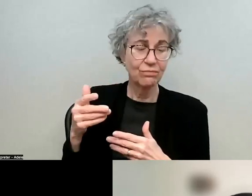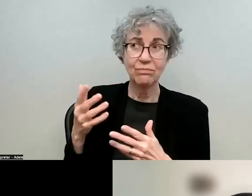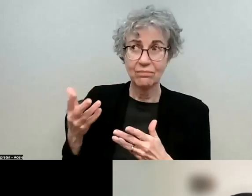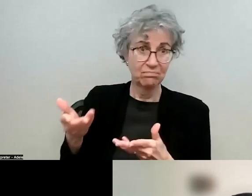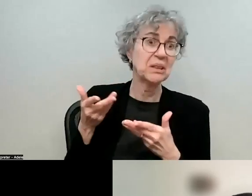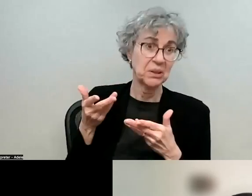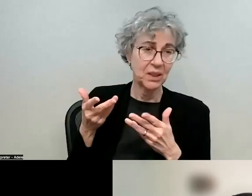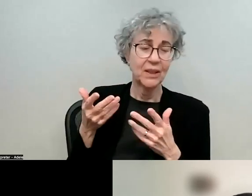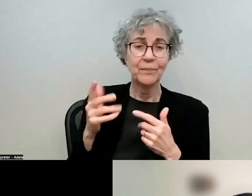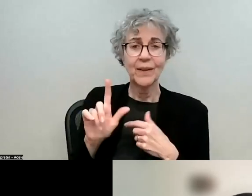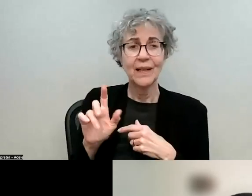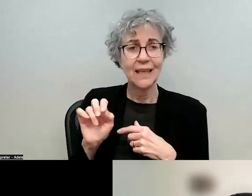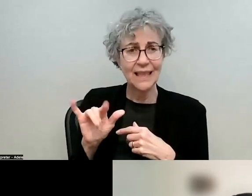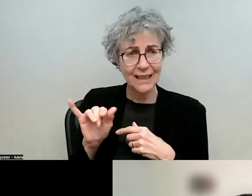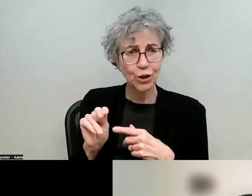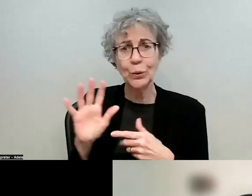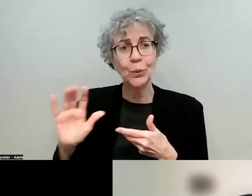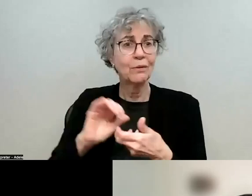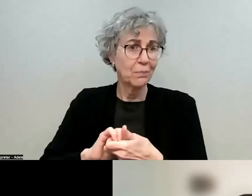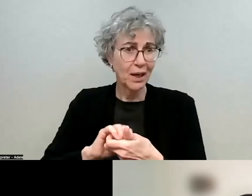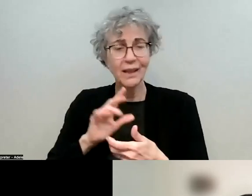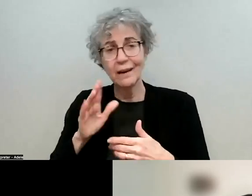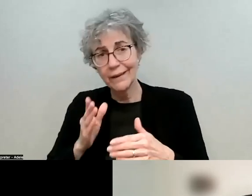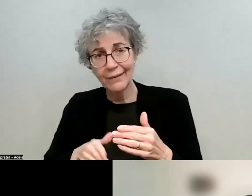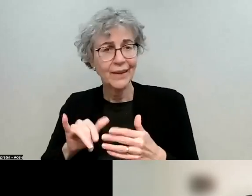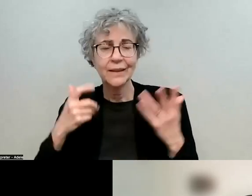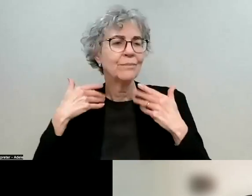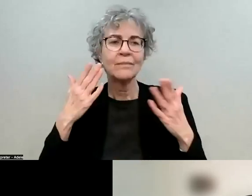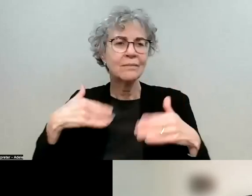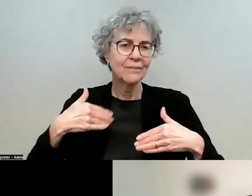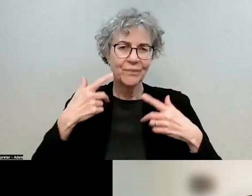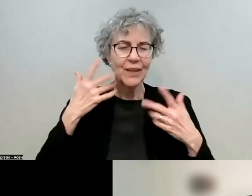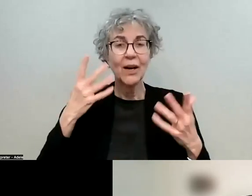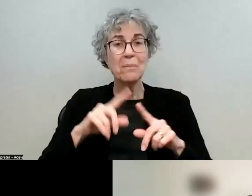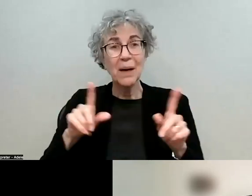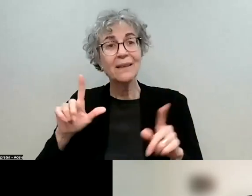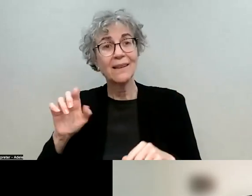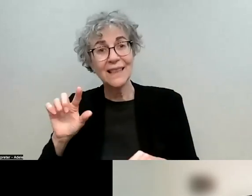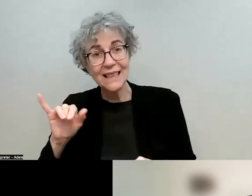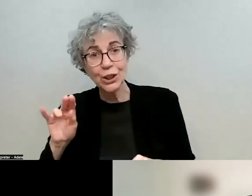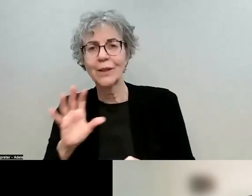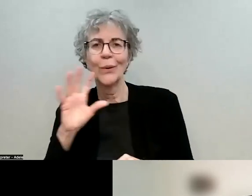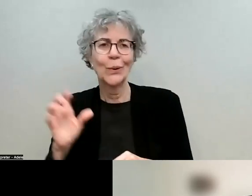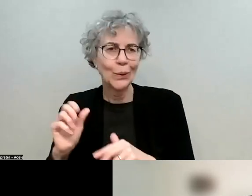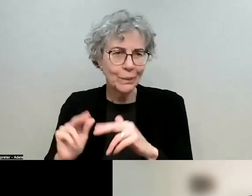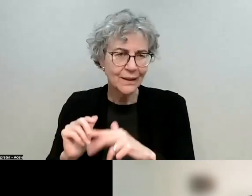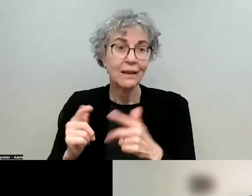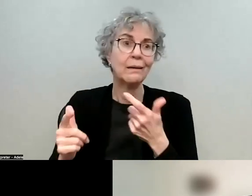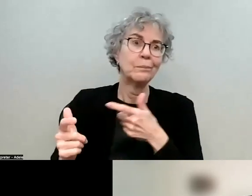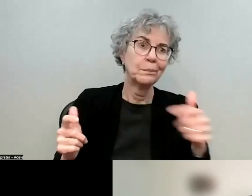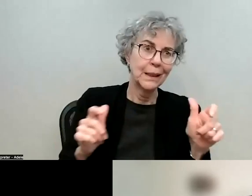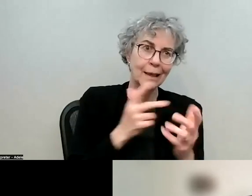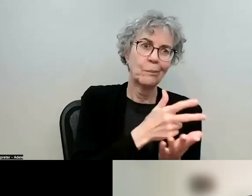know of any legions that have done this, but I often a legion, again, old building, big parking lot, put the